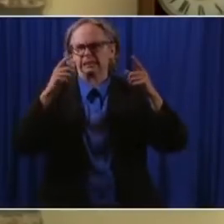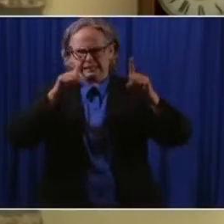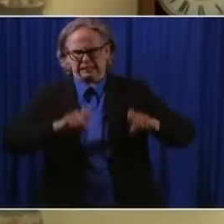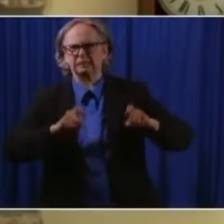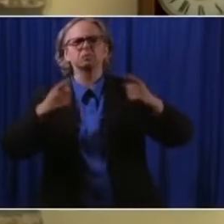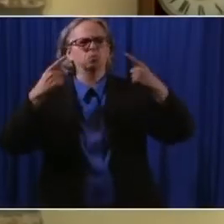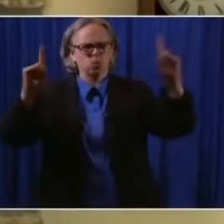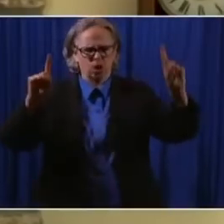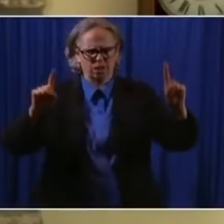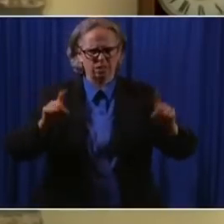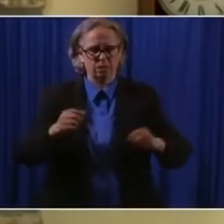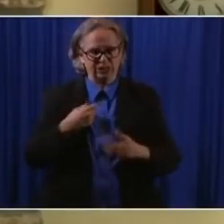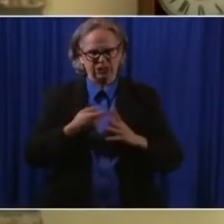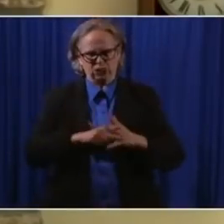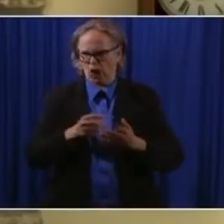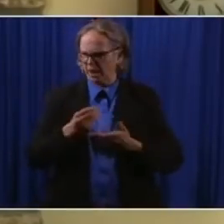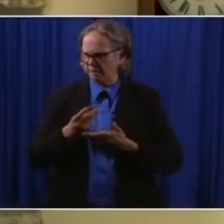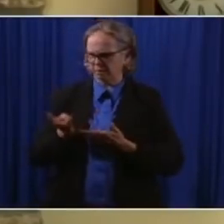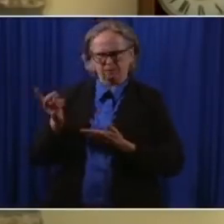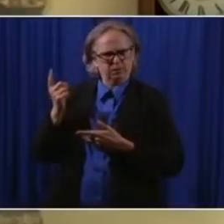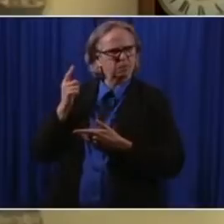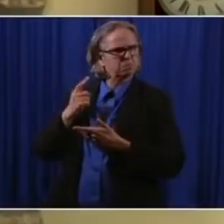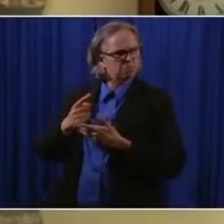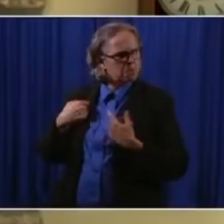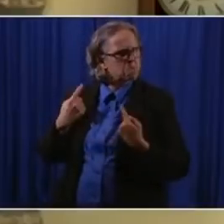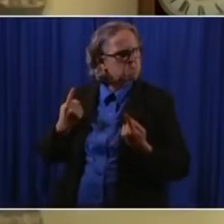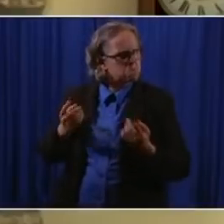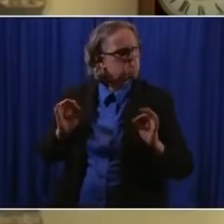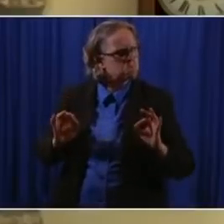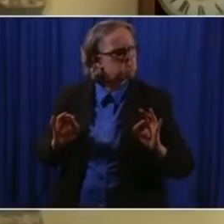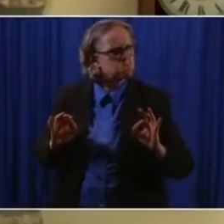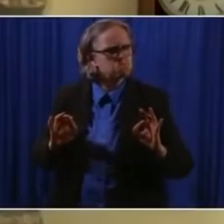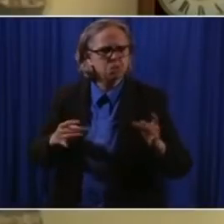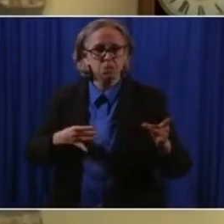already. We're starting to see some of the results. John?